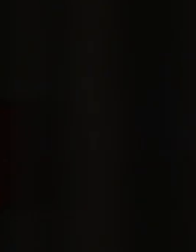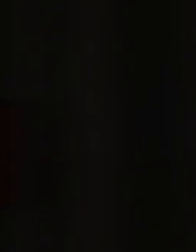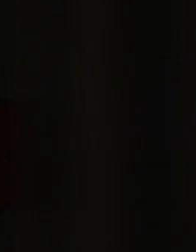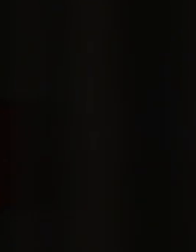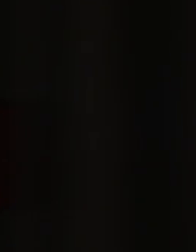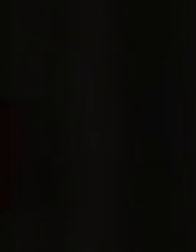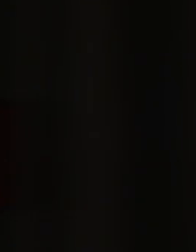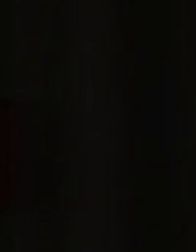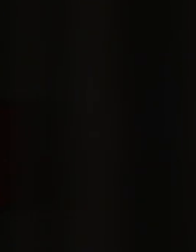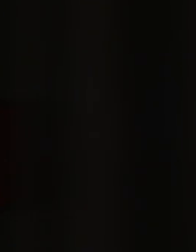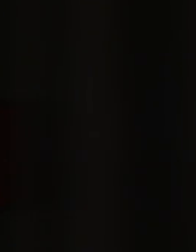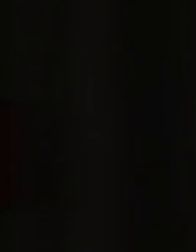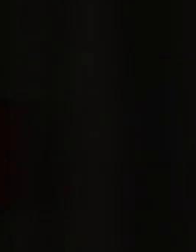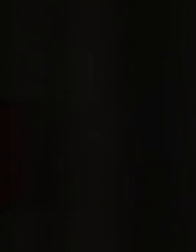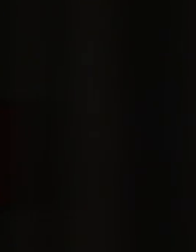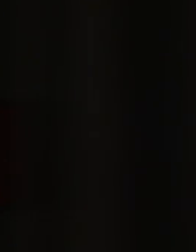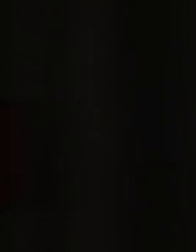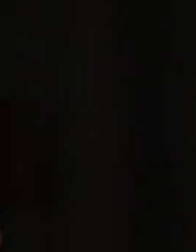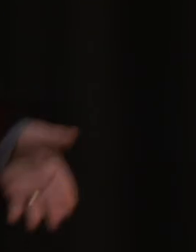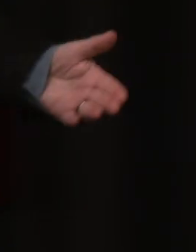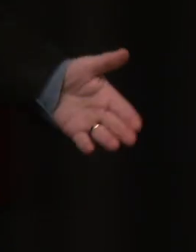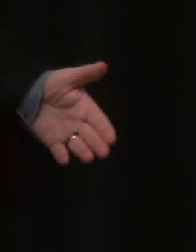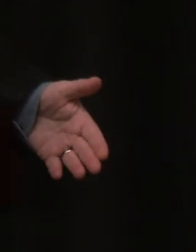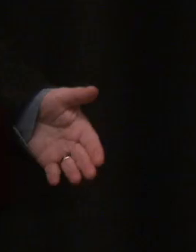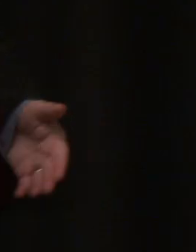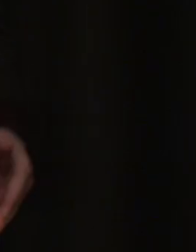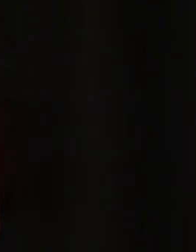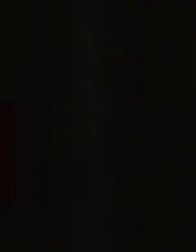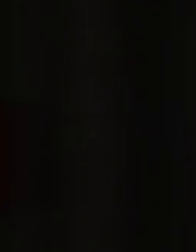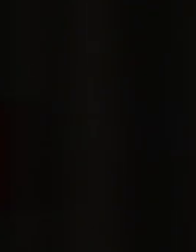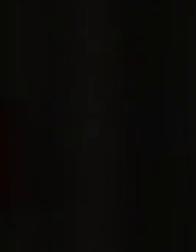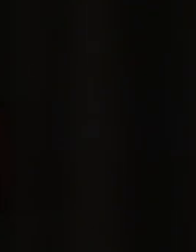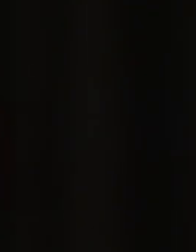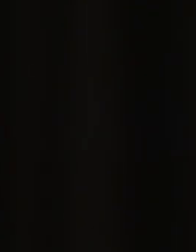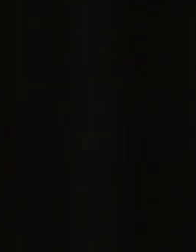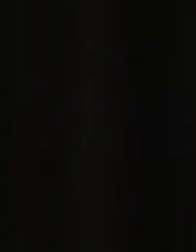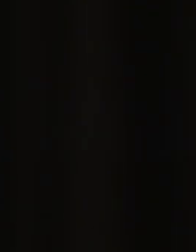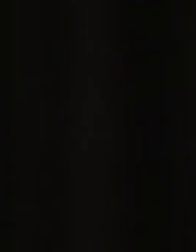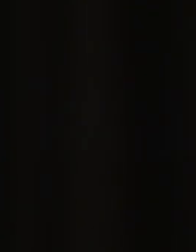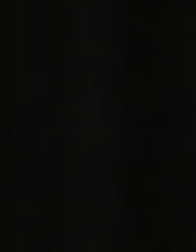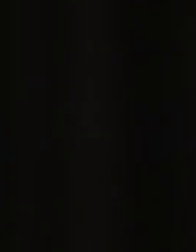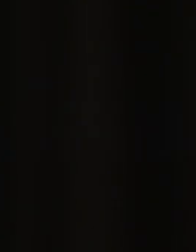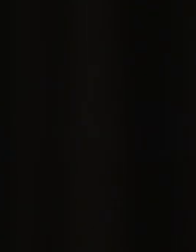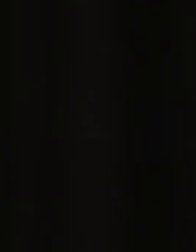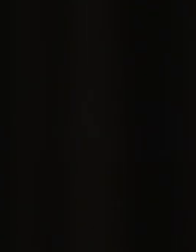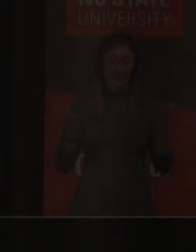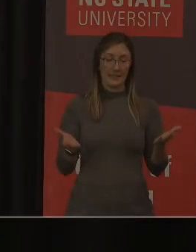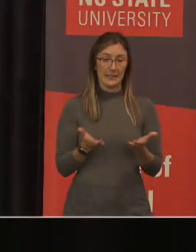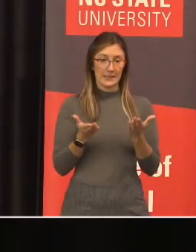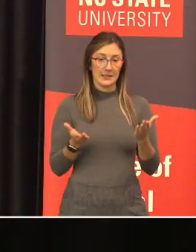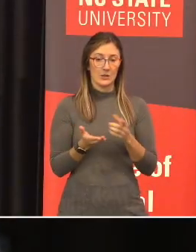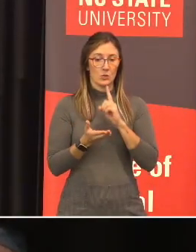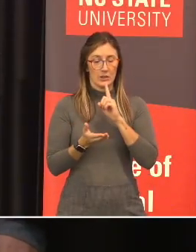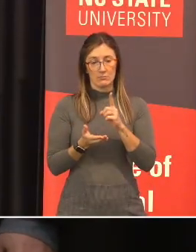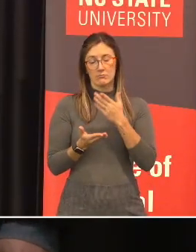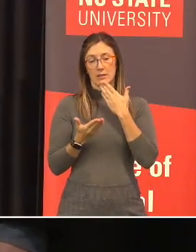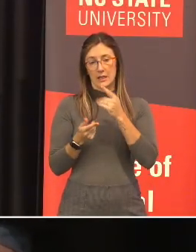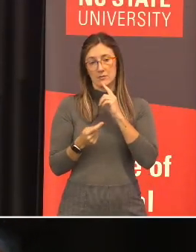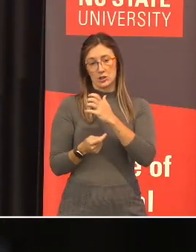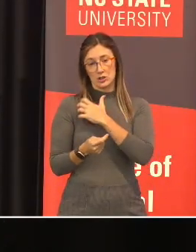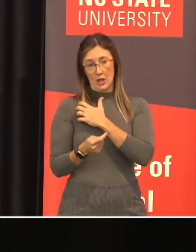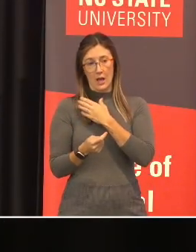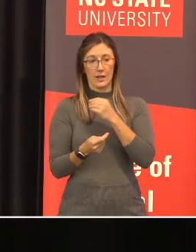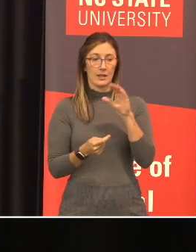what the issues are on campus, and I work really hard to support her. And this activity here is certainly thanks to Sherry and the Equal